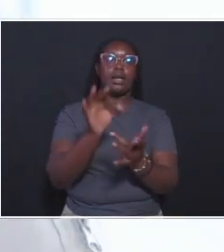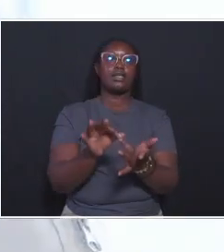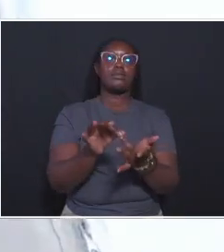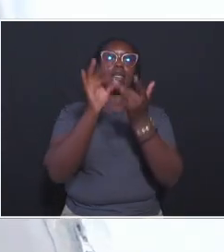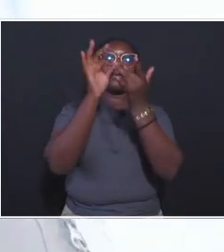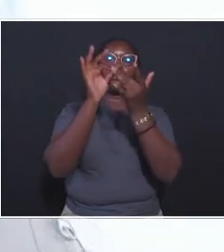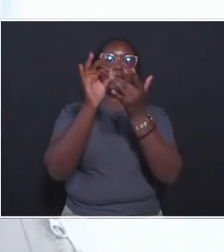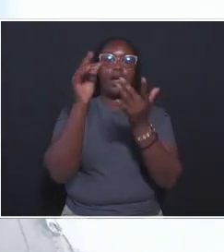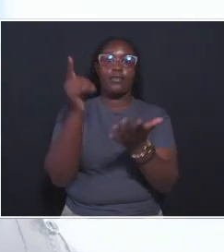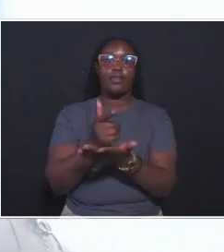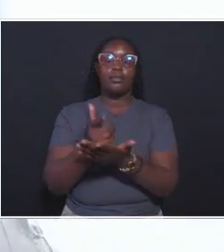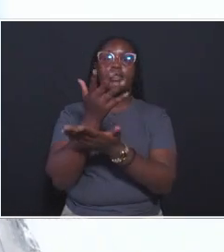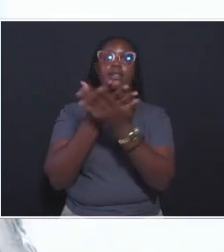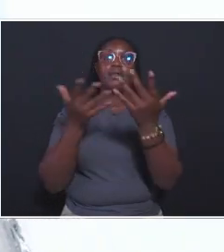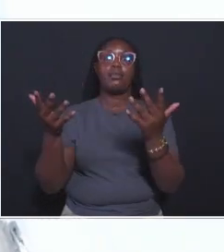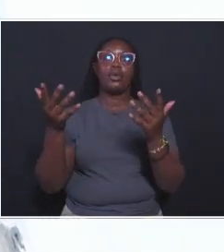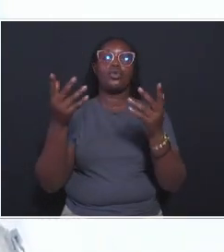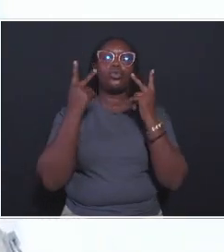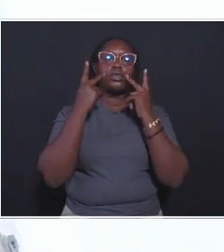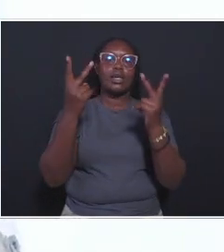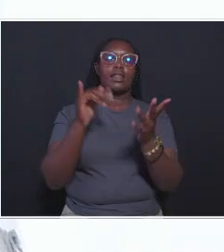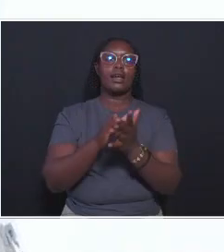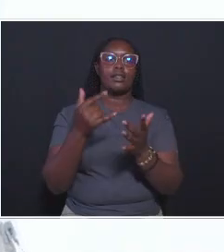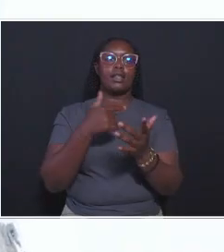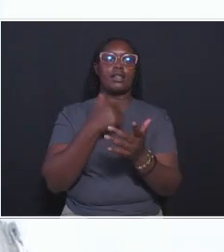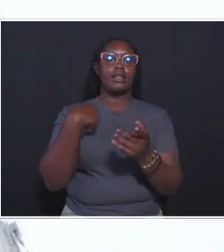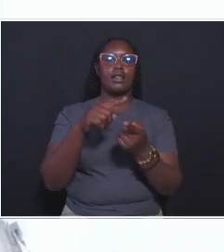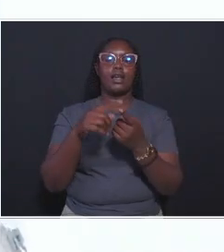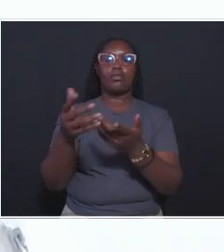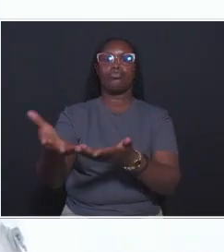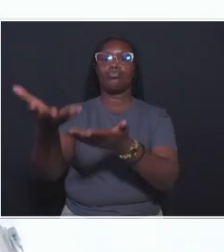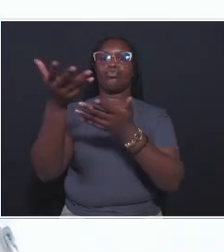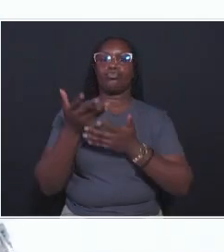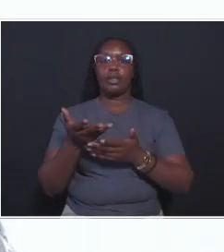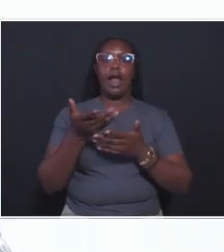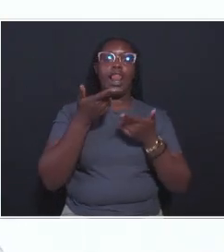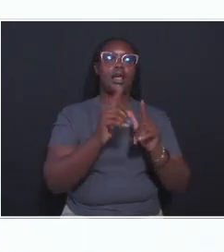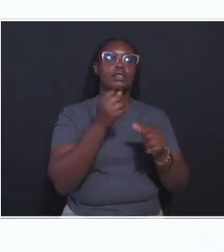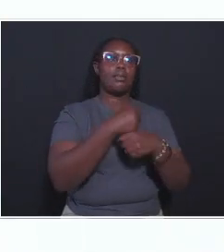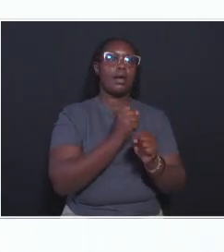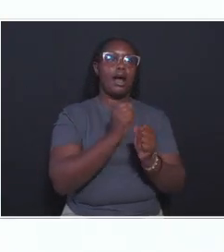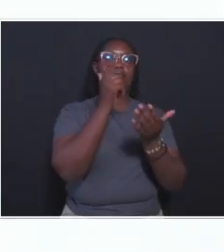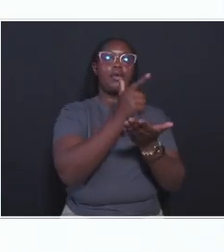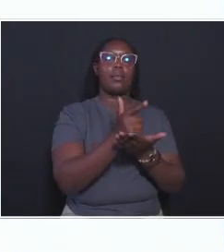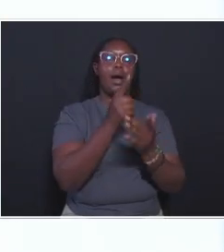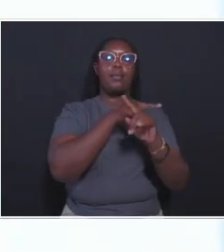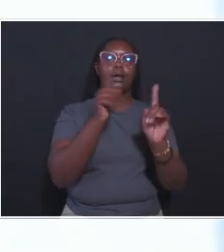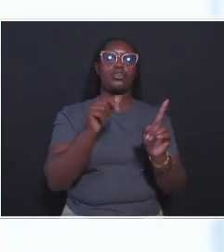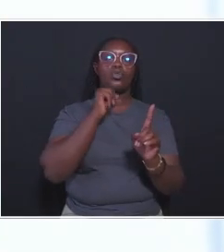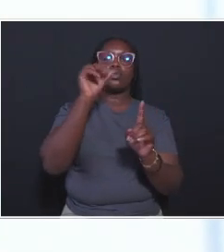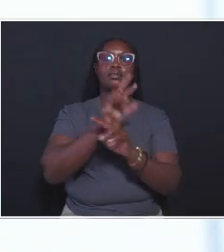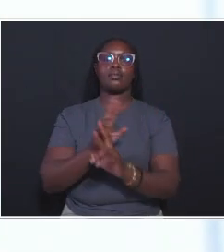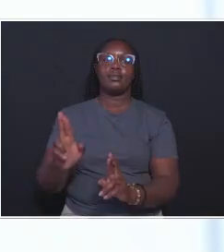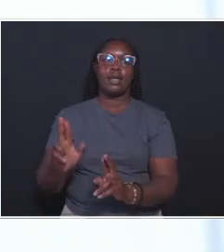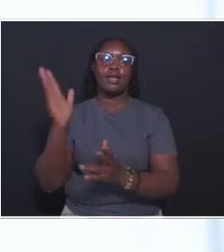film sometimes I work on, you find that they bring you probably like, let me say, a film, and there's no rhythm to it, and sometimes it's very hard